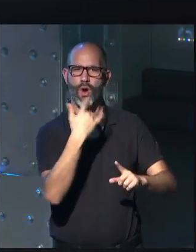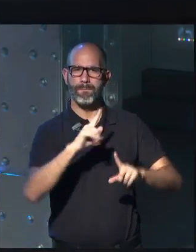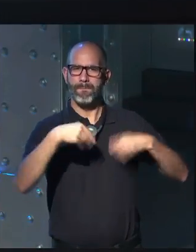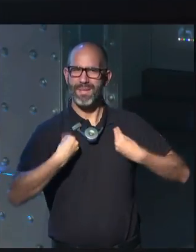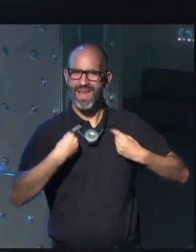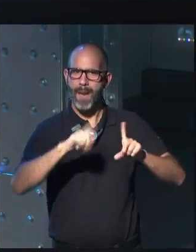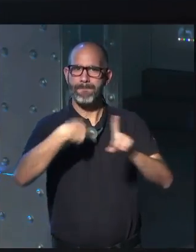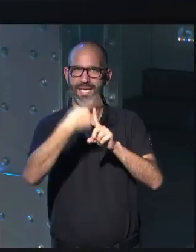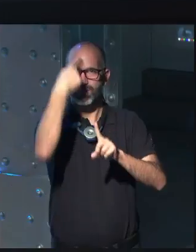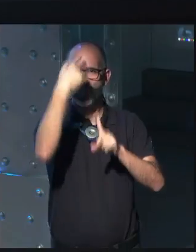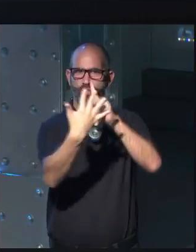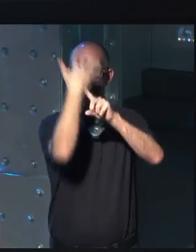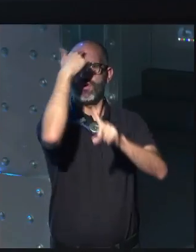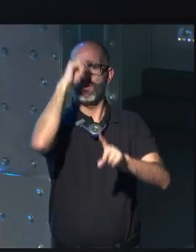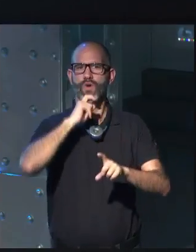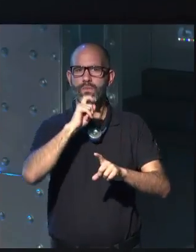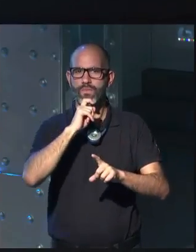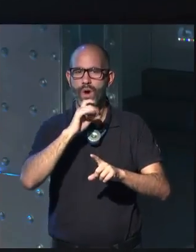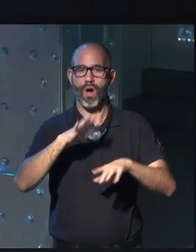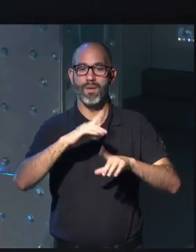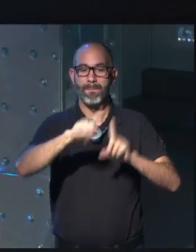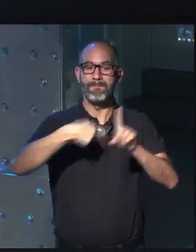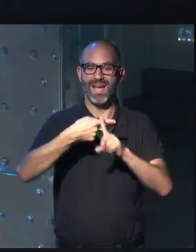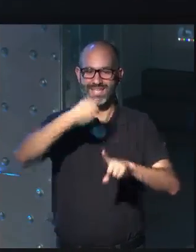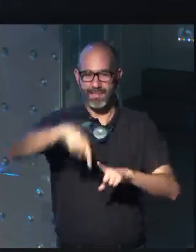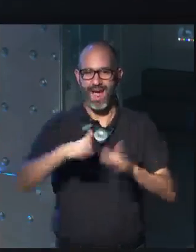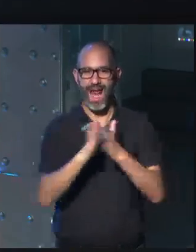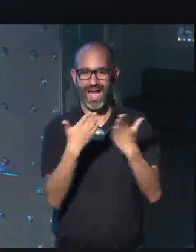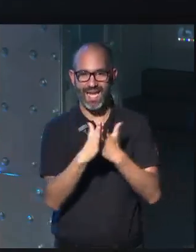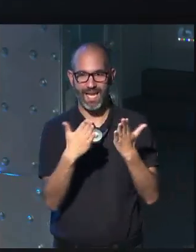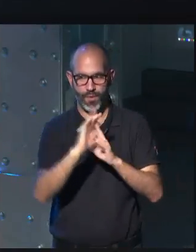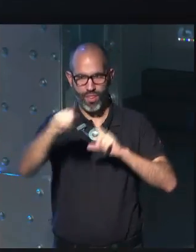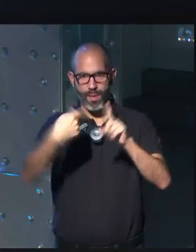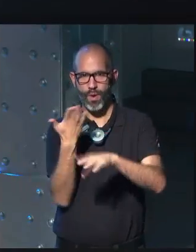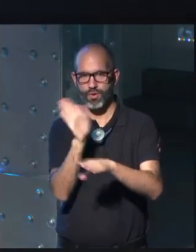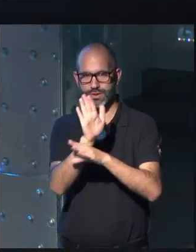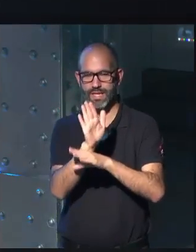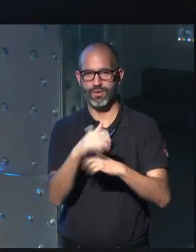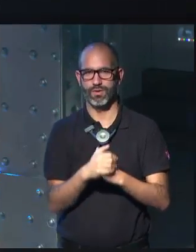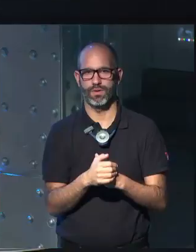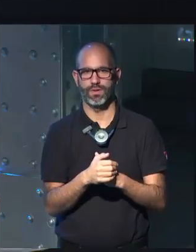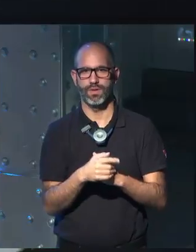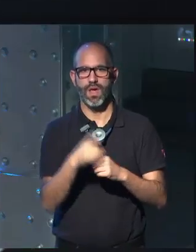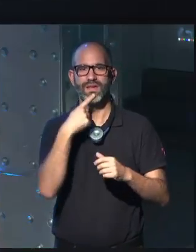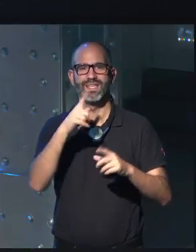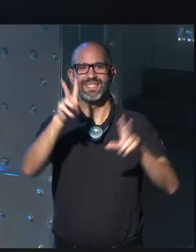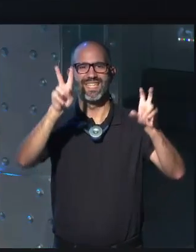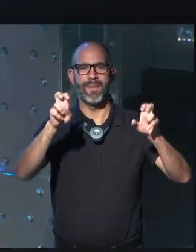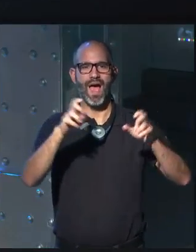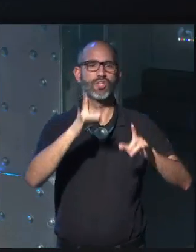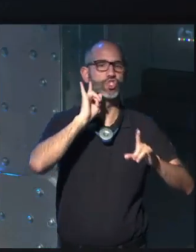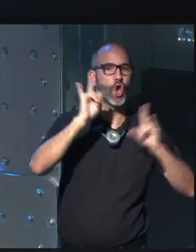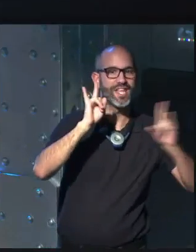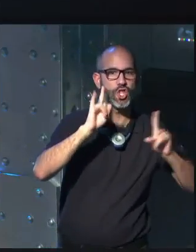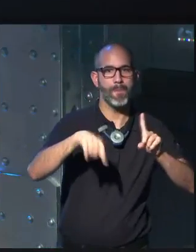also how our brains, our minds have changed. And this book that's brought to us here, The Sound